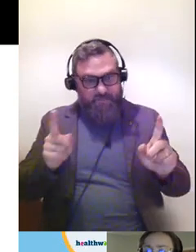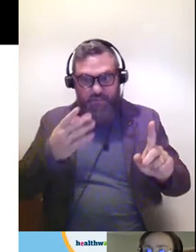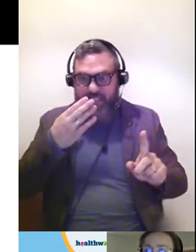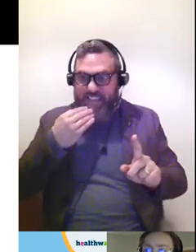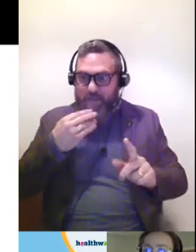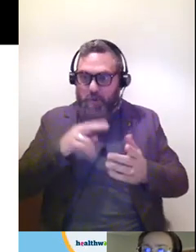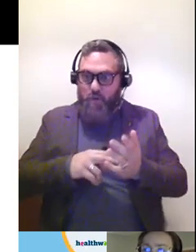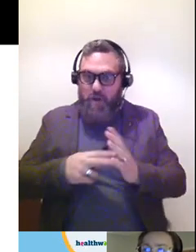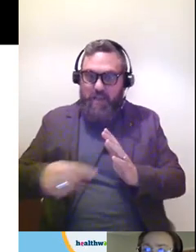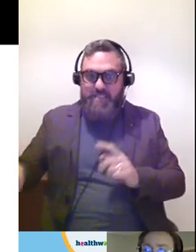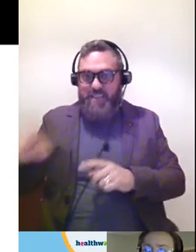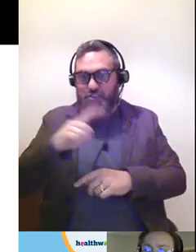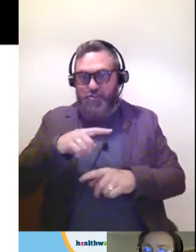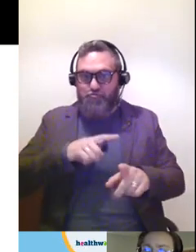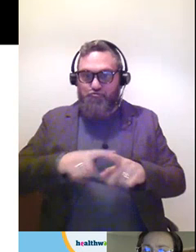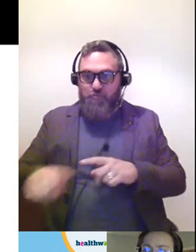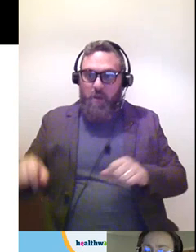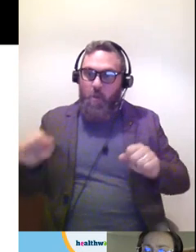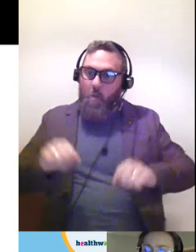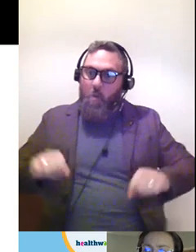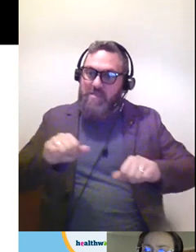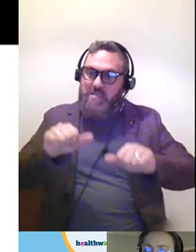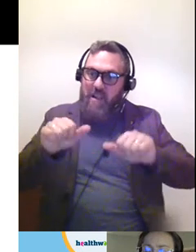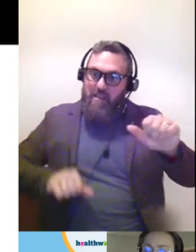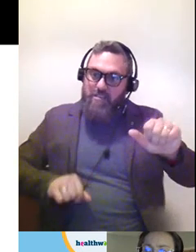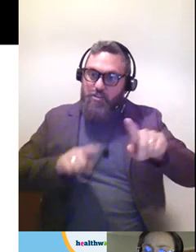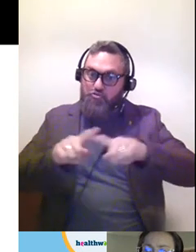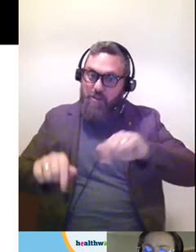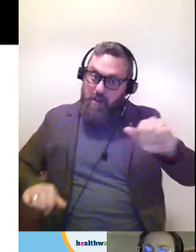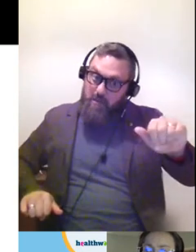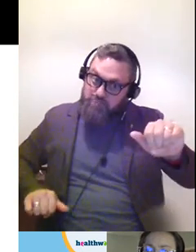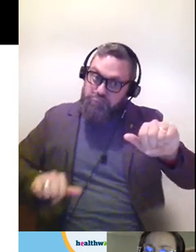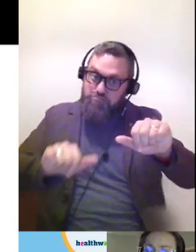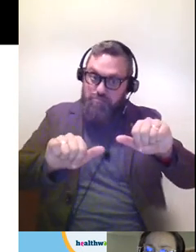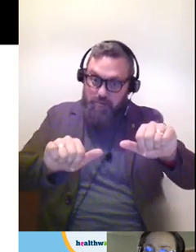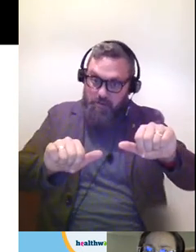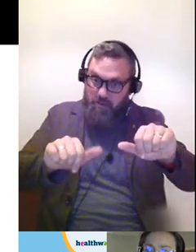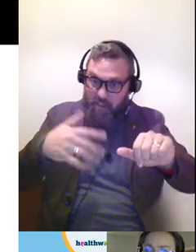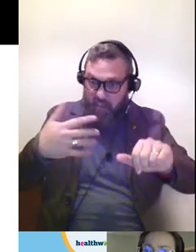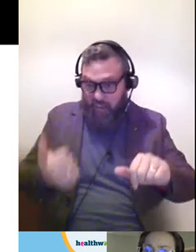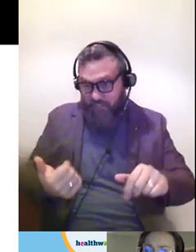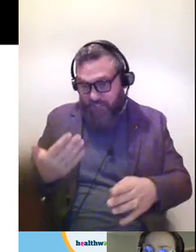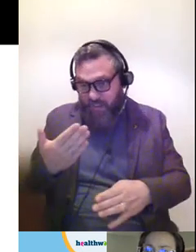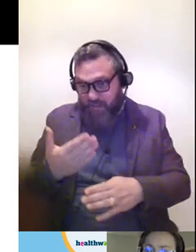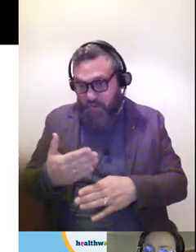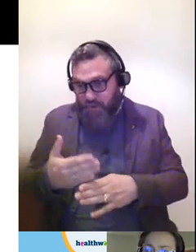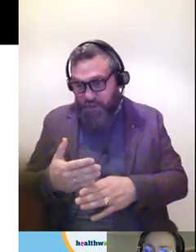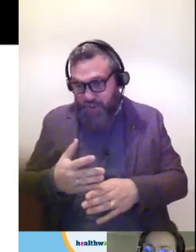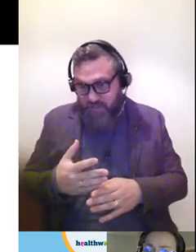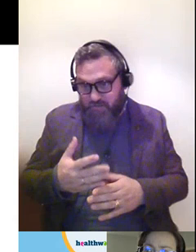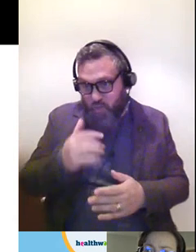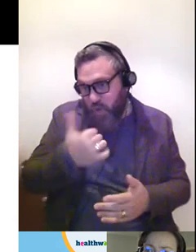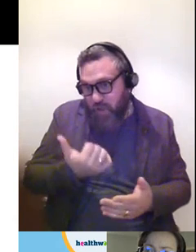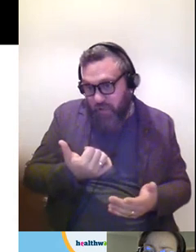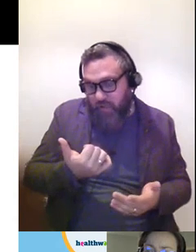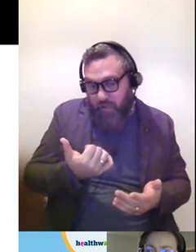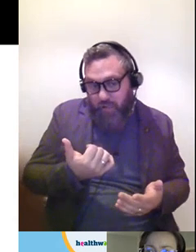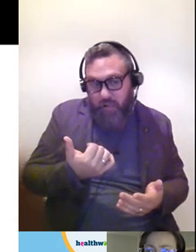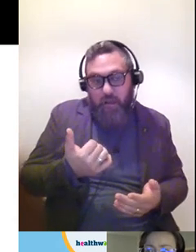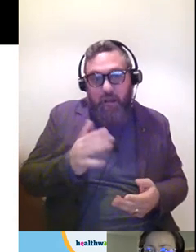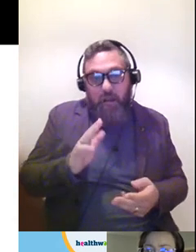to try and reduce and eliminate long waits for some of our services. And we've got programmes of work that will do that. And the